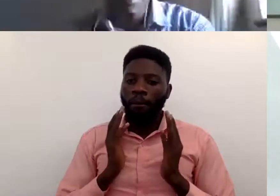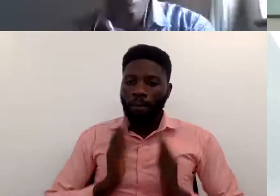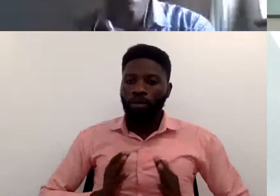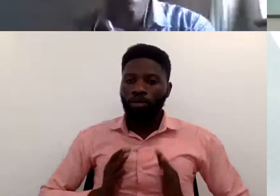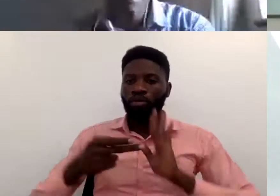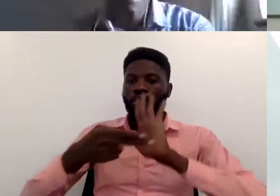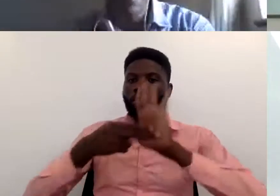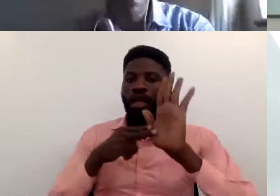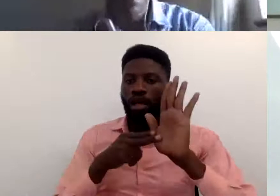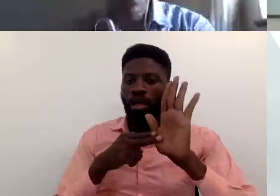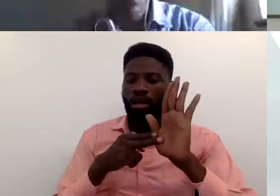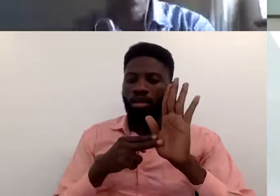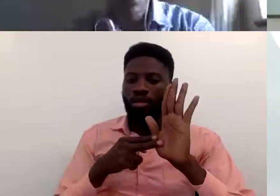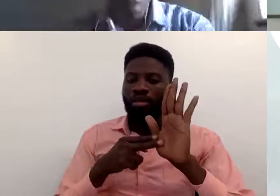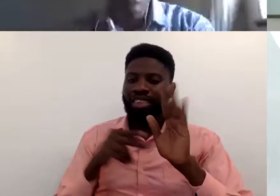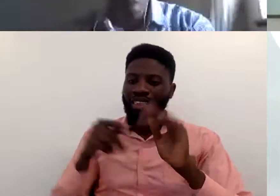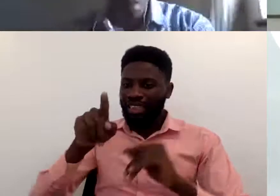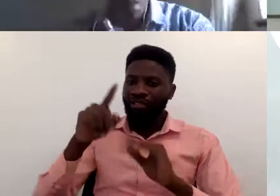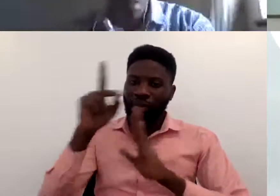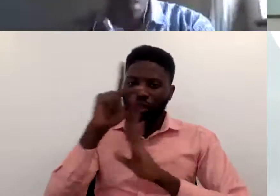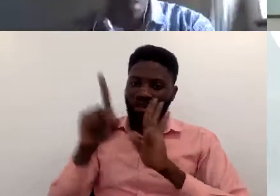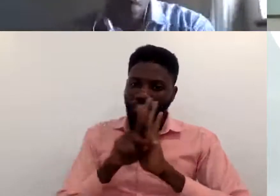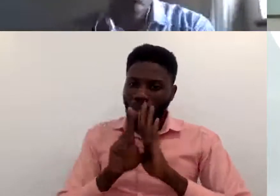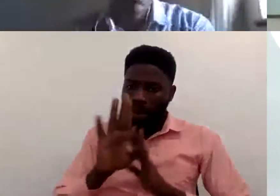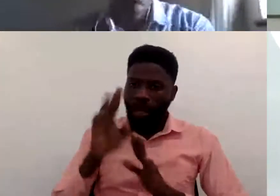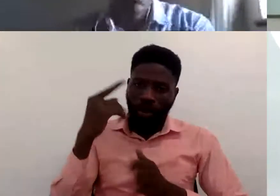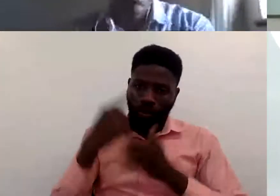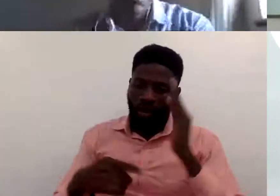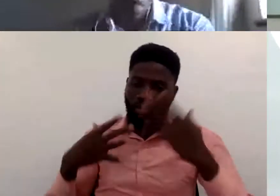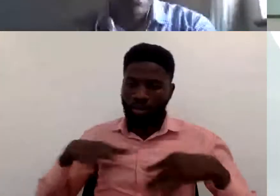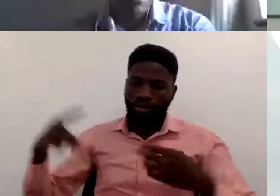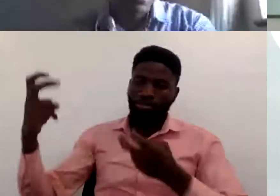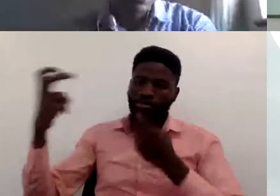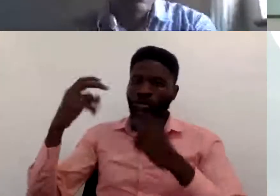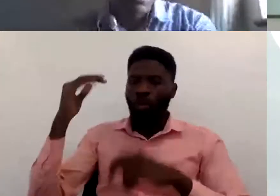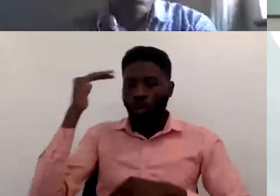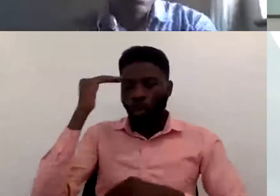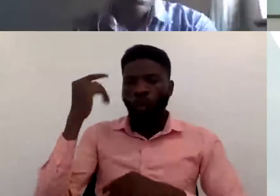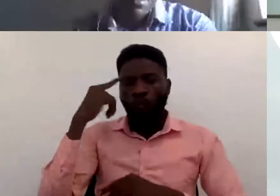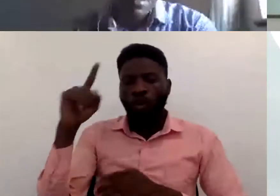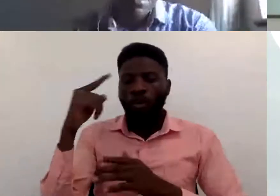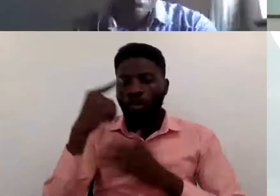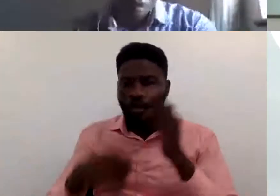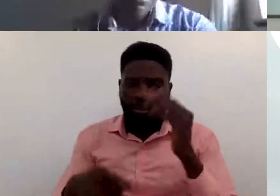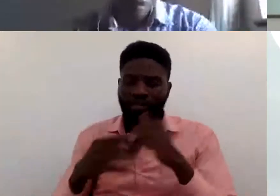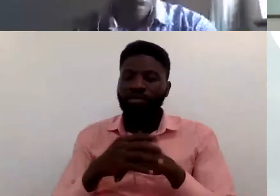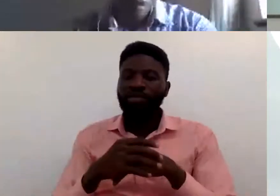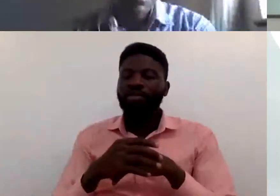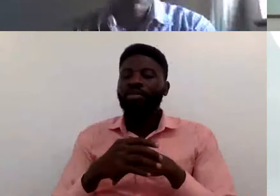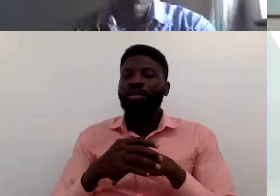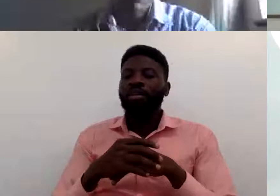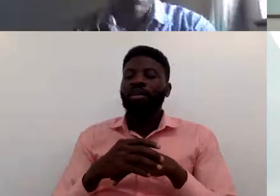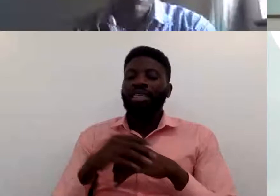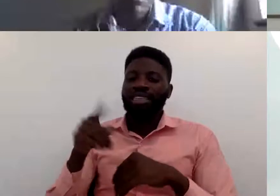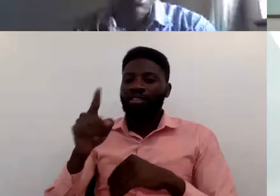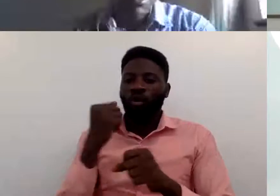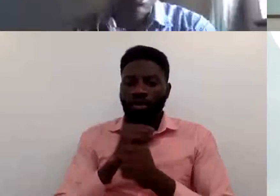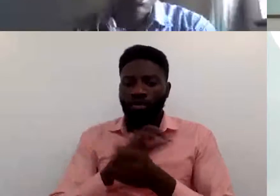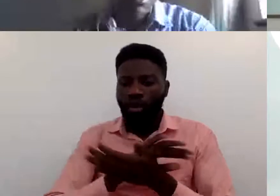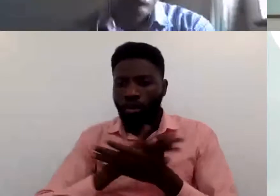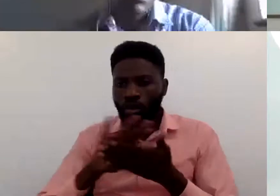what you stand for. What is it that you want to be known for? Is it being very diligent in what you do? Is it